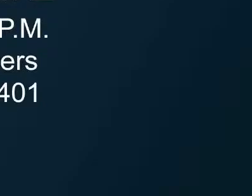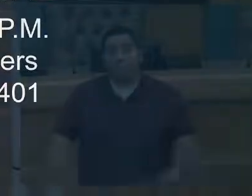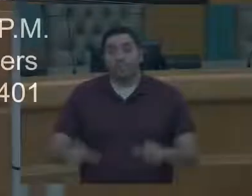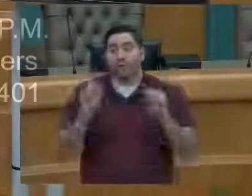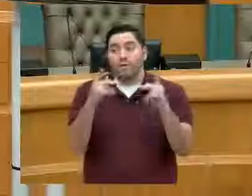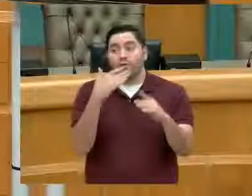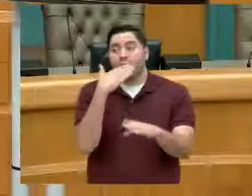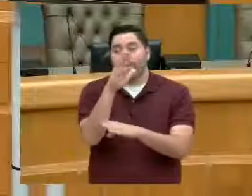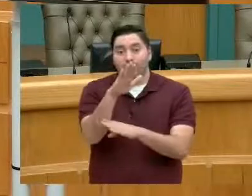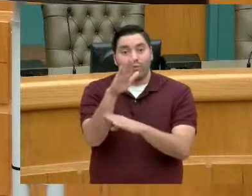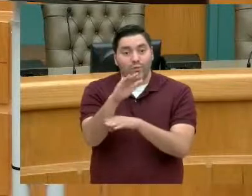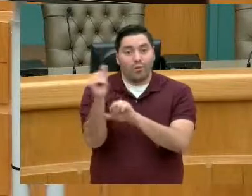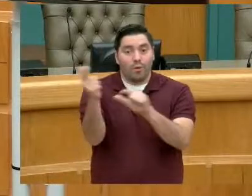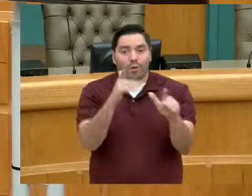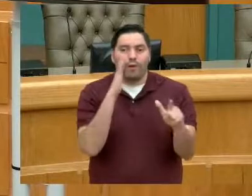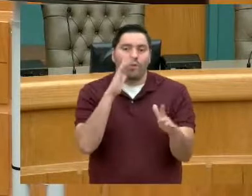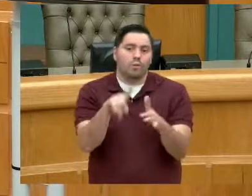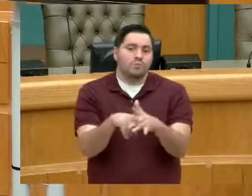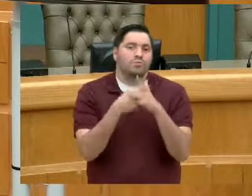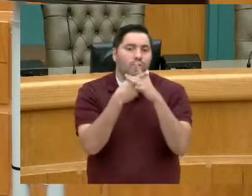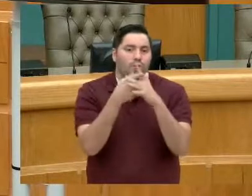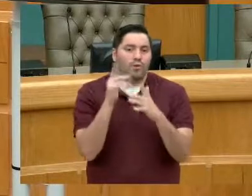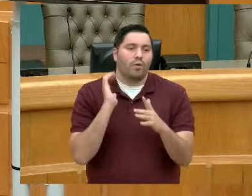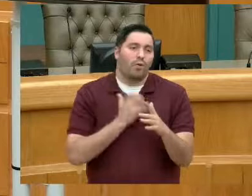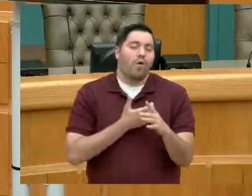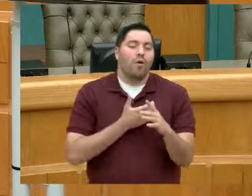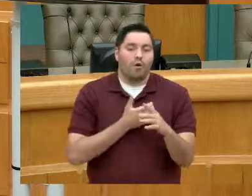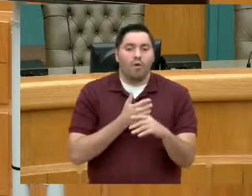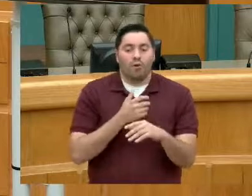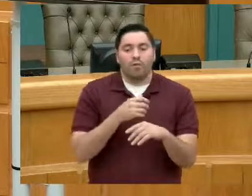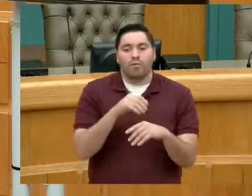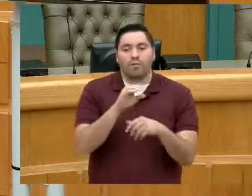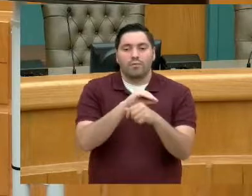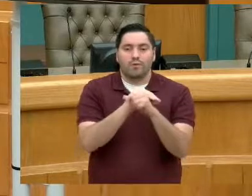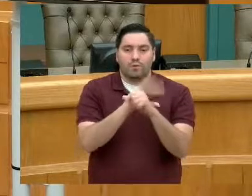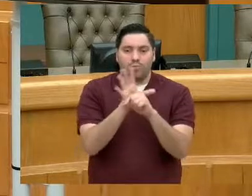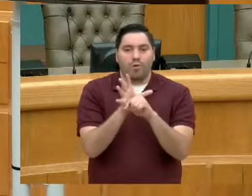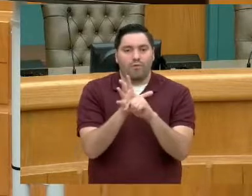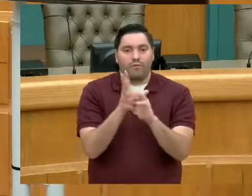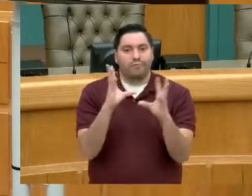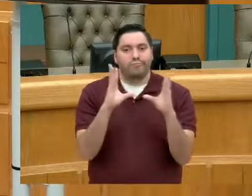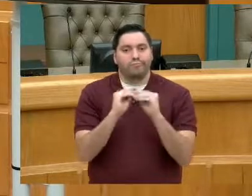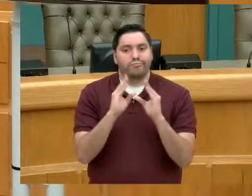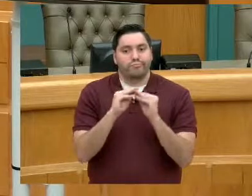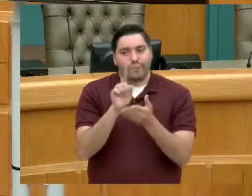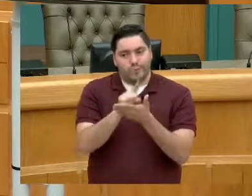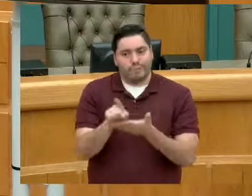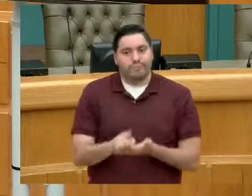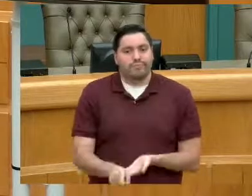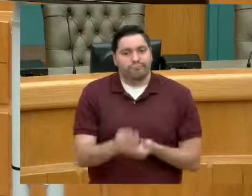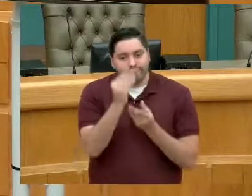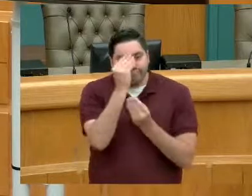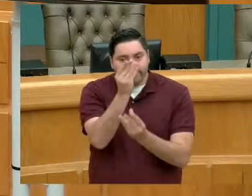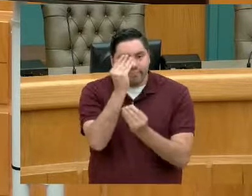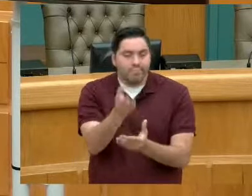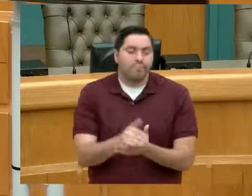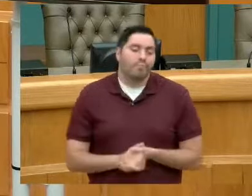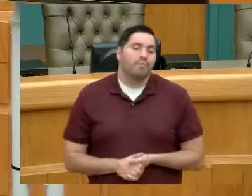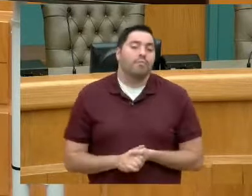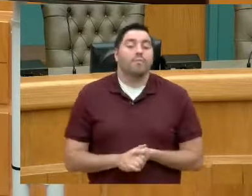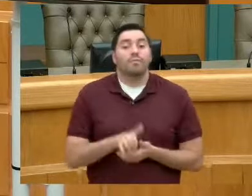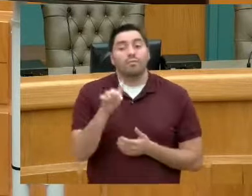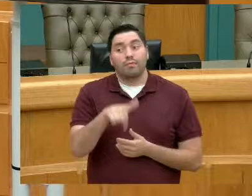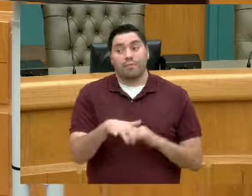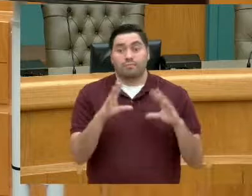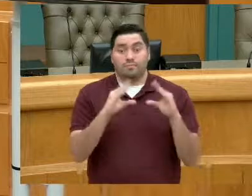Okay, good afternoon, everybody. We're going to begin our joint COVID-19 weekly press briefing. And this is a